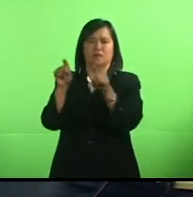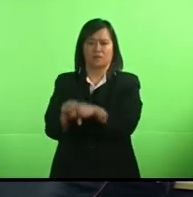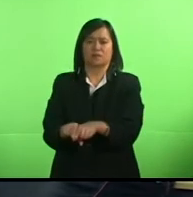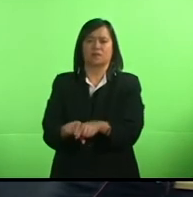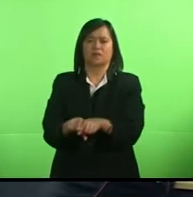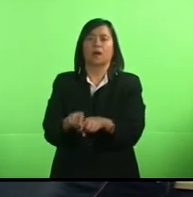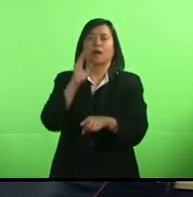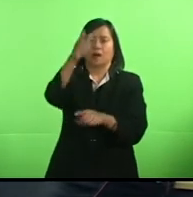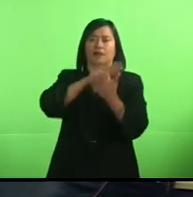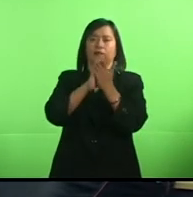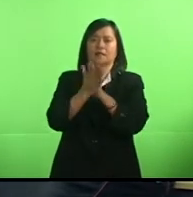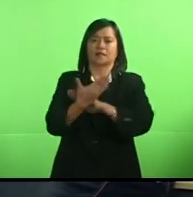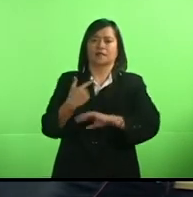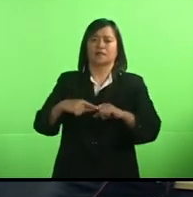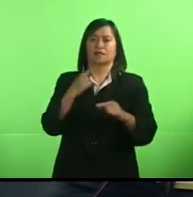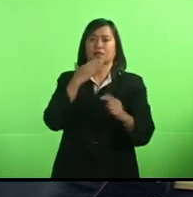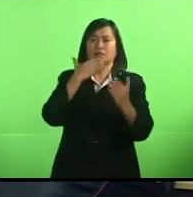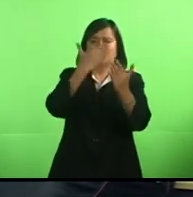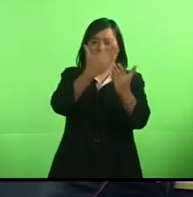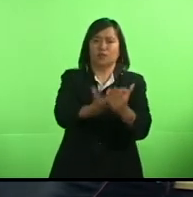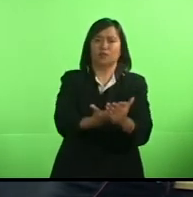strong, academic,